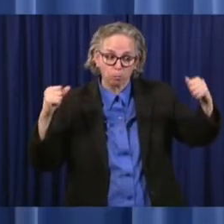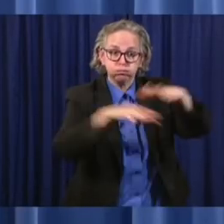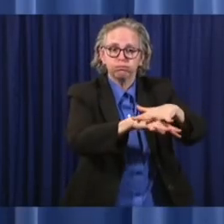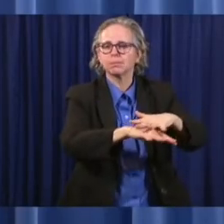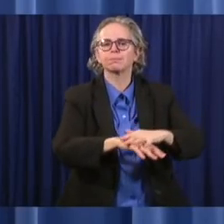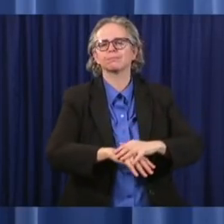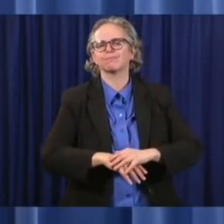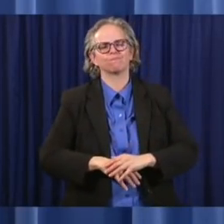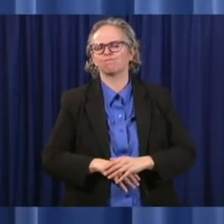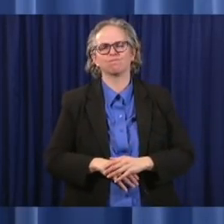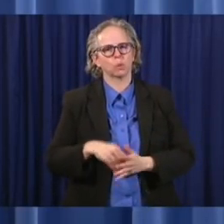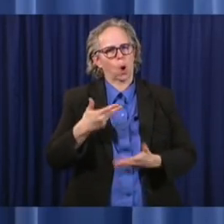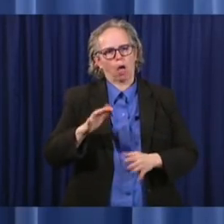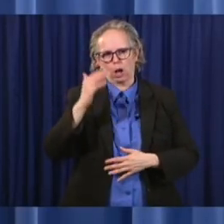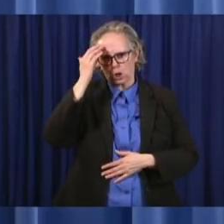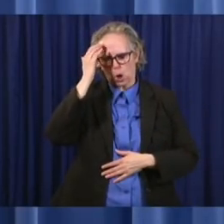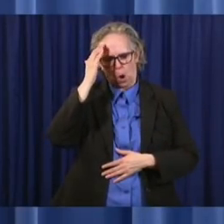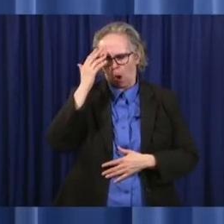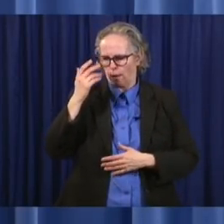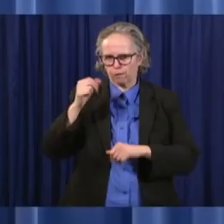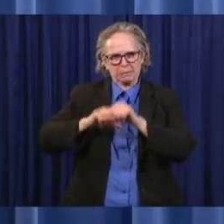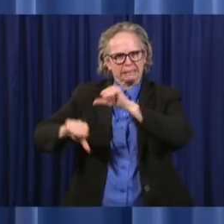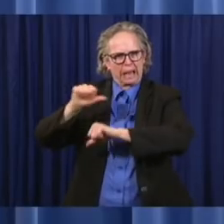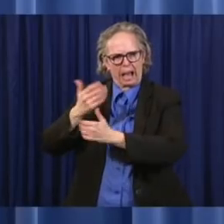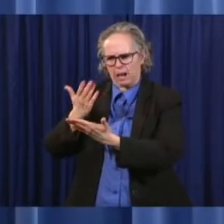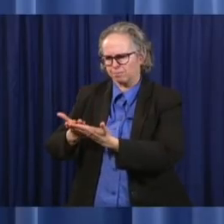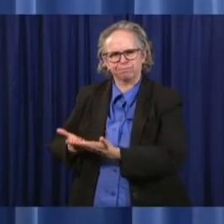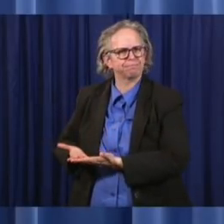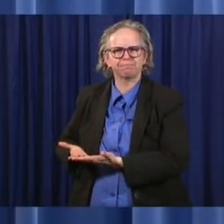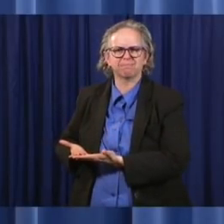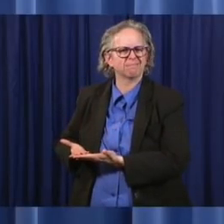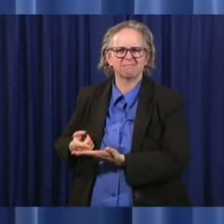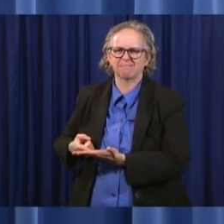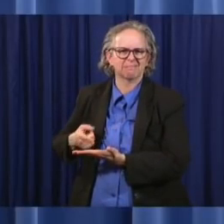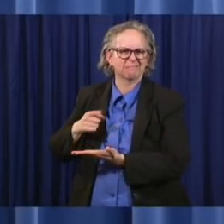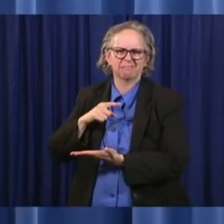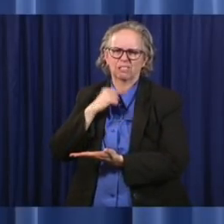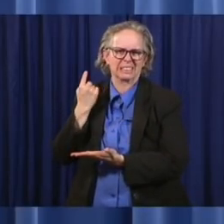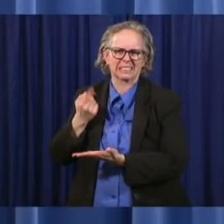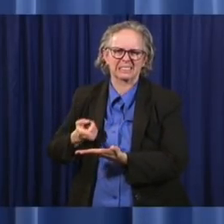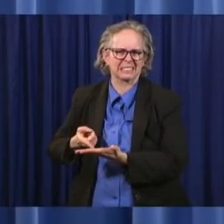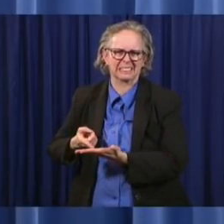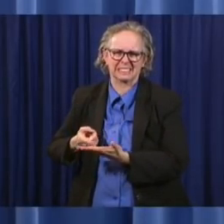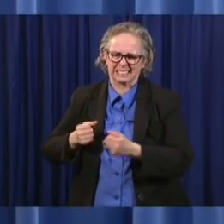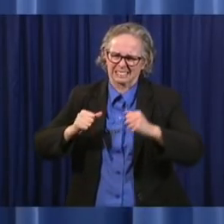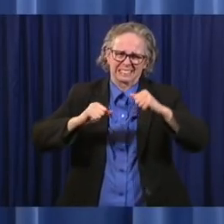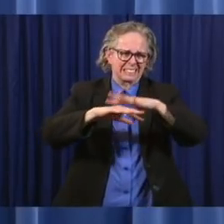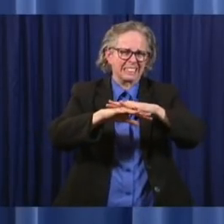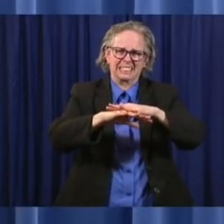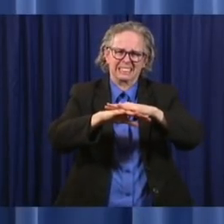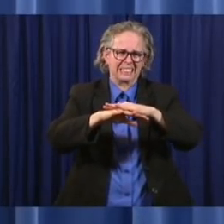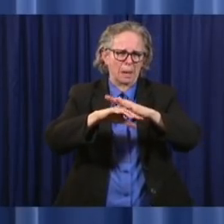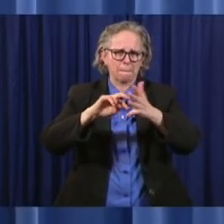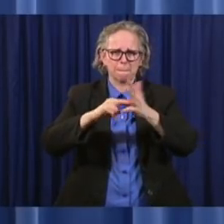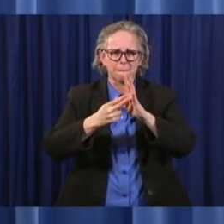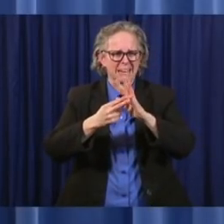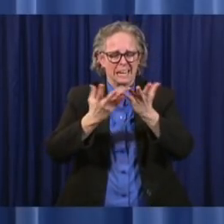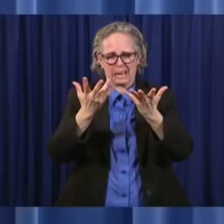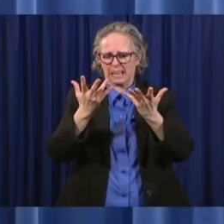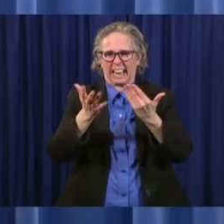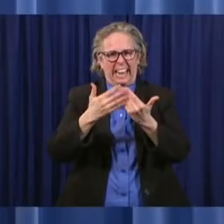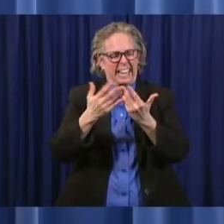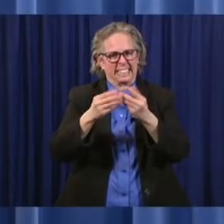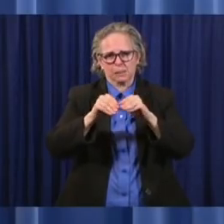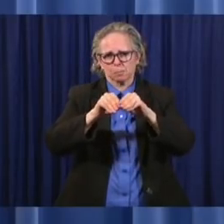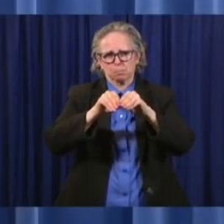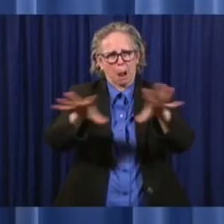people, we have a significant increase in the spread. So we are not, we're not